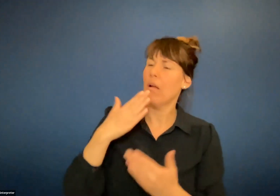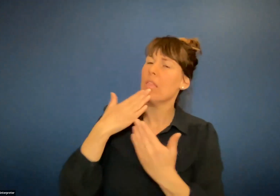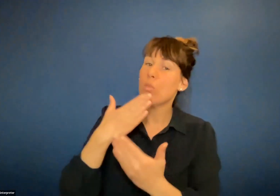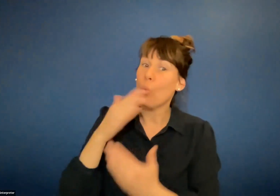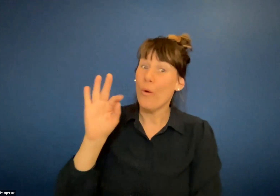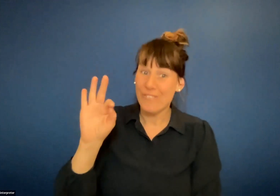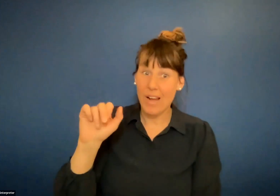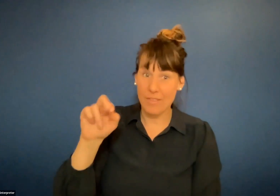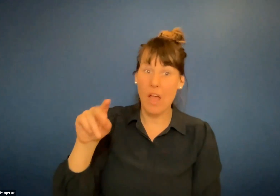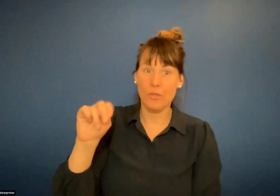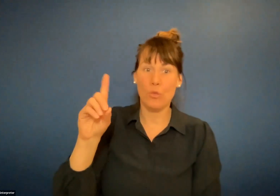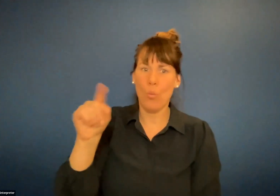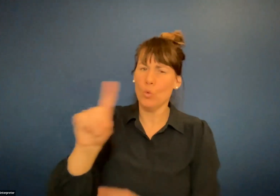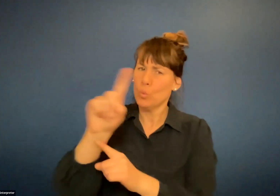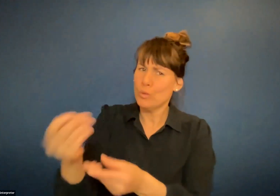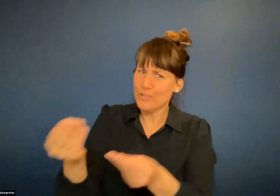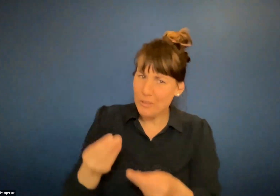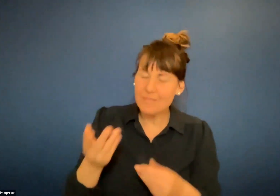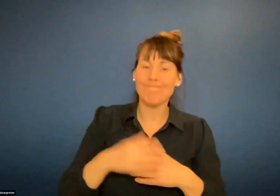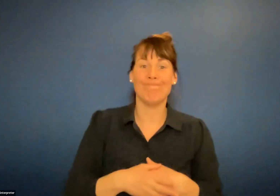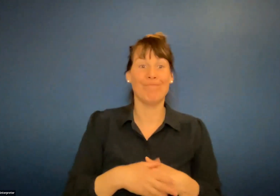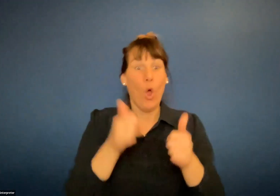Program is